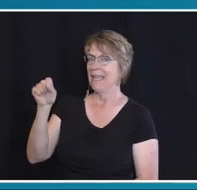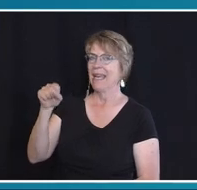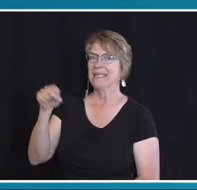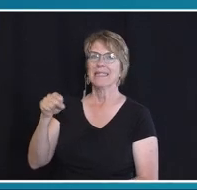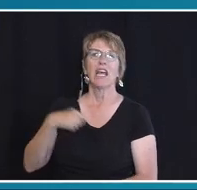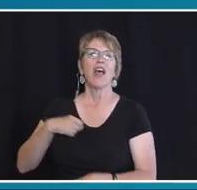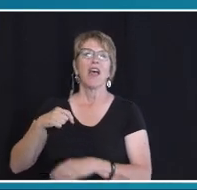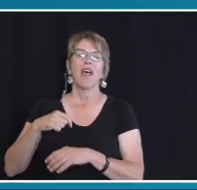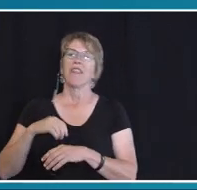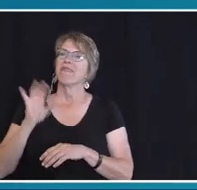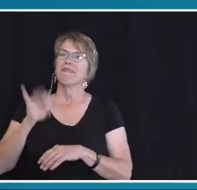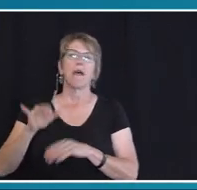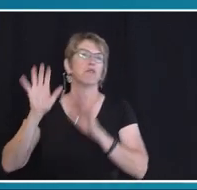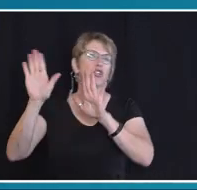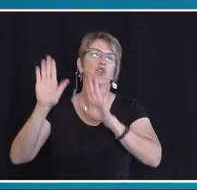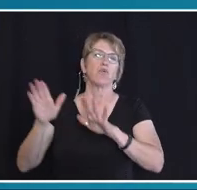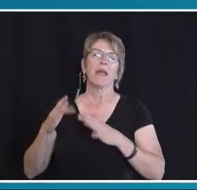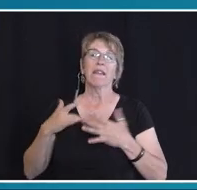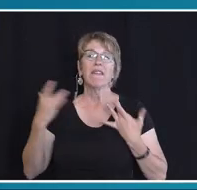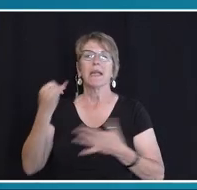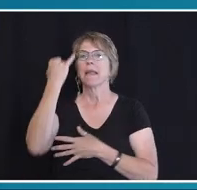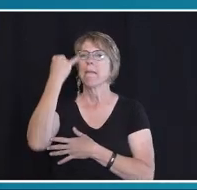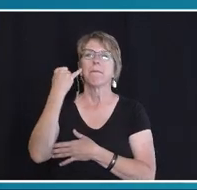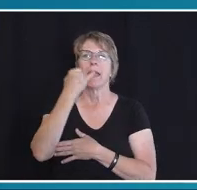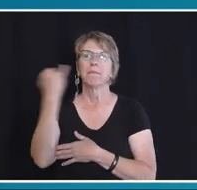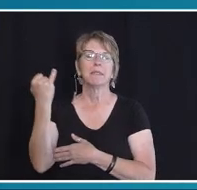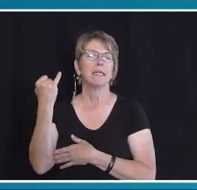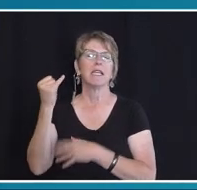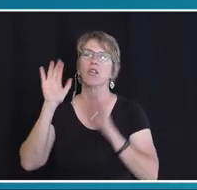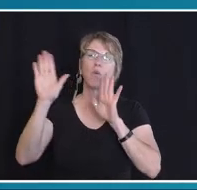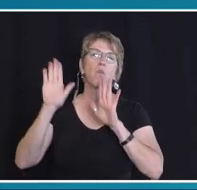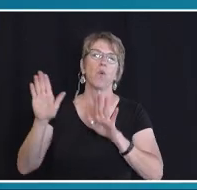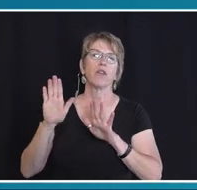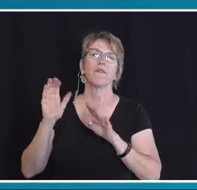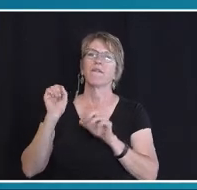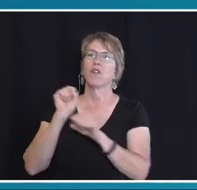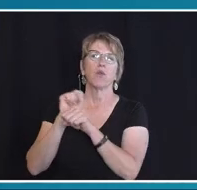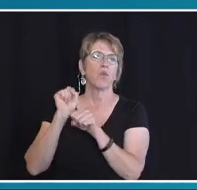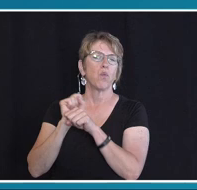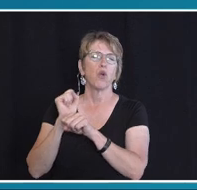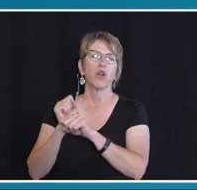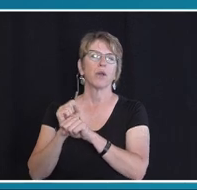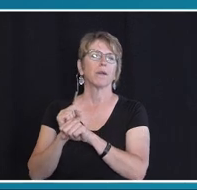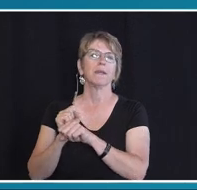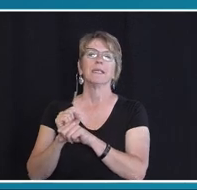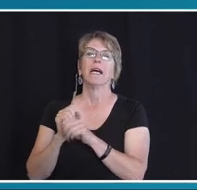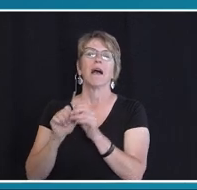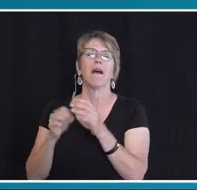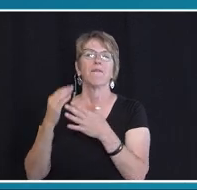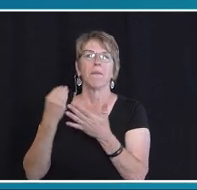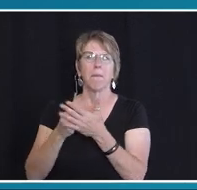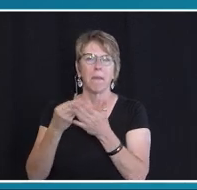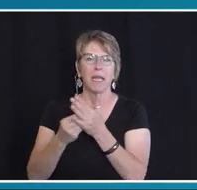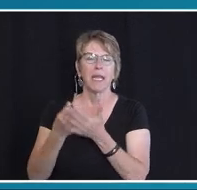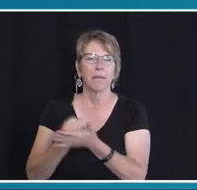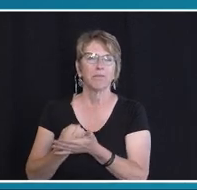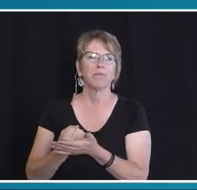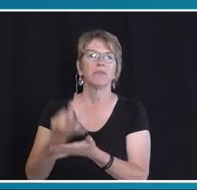absolutely. It was a great event. Pepsi did a tremendous job with the campaign, and we at Twins Territory are very proud that we